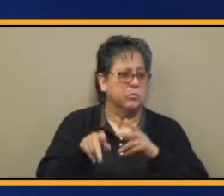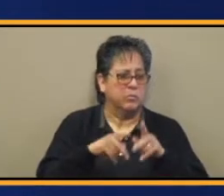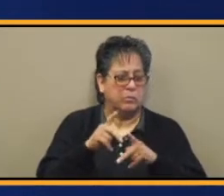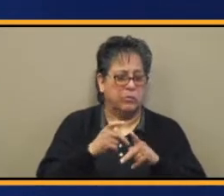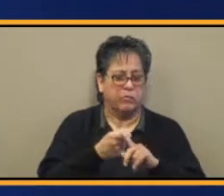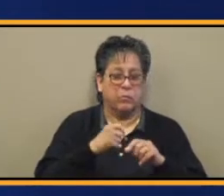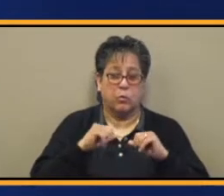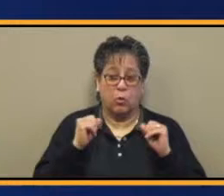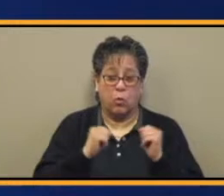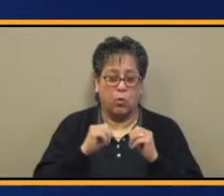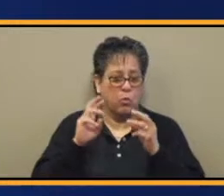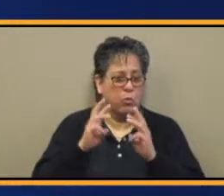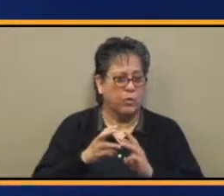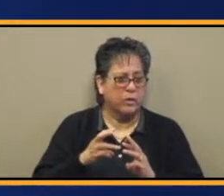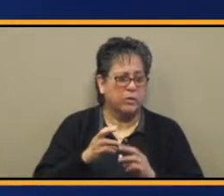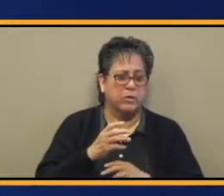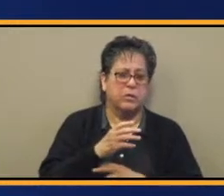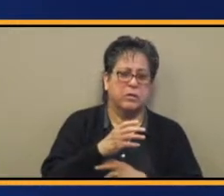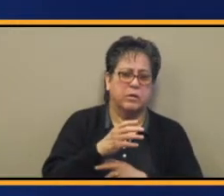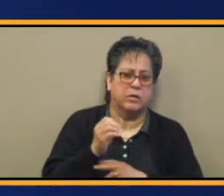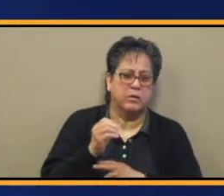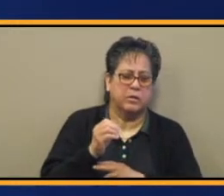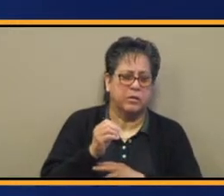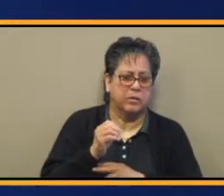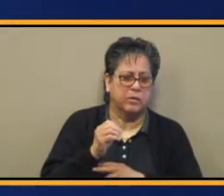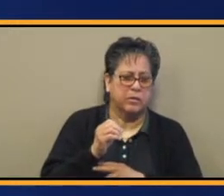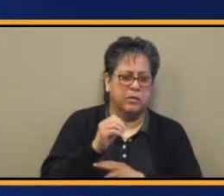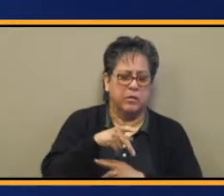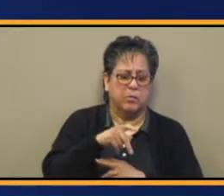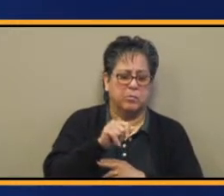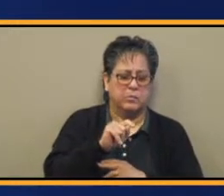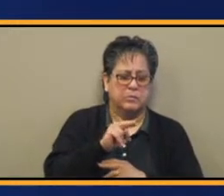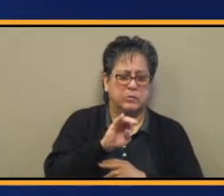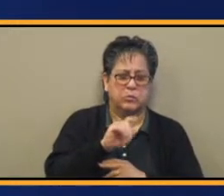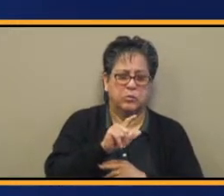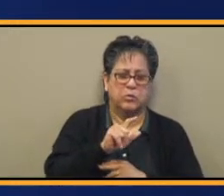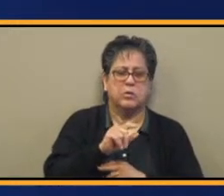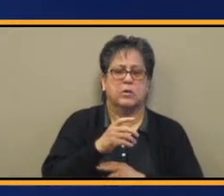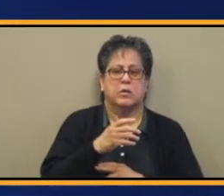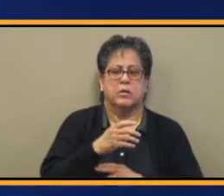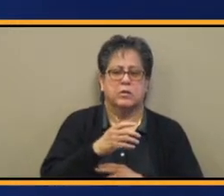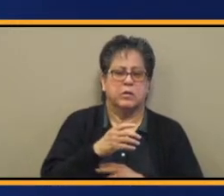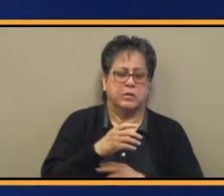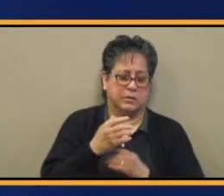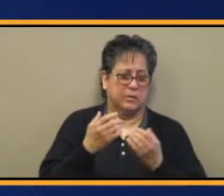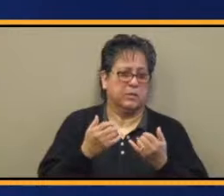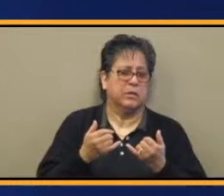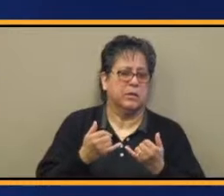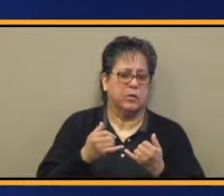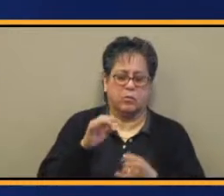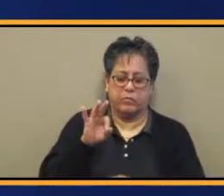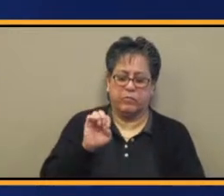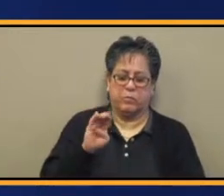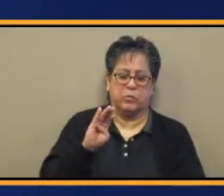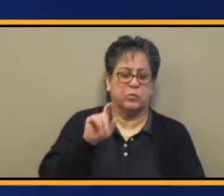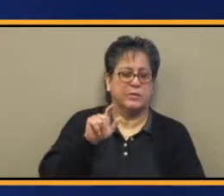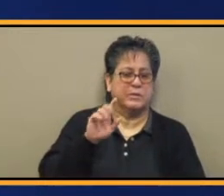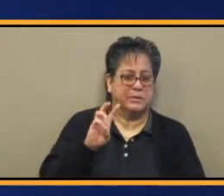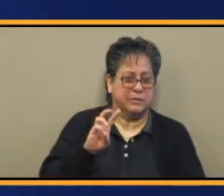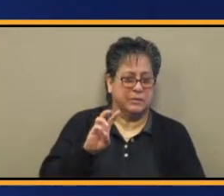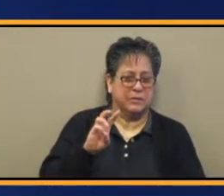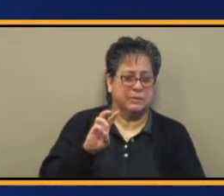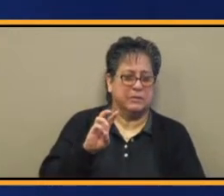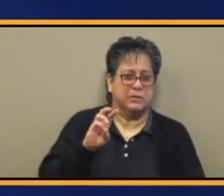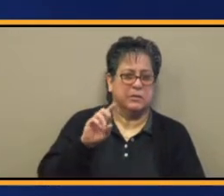weather and have extra patrols in some of the El Paso streets. Now, on February